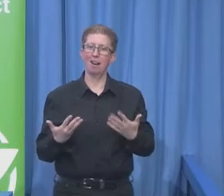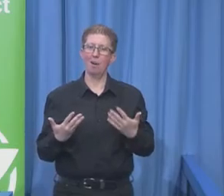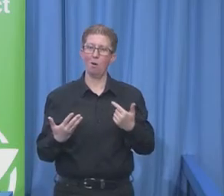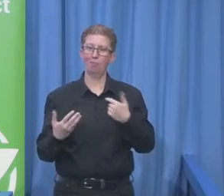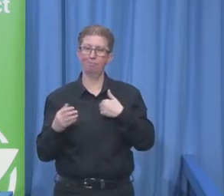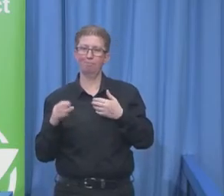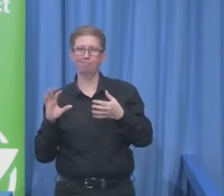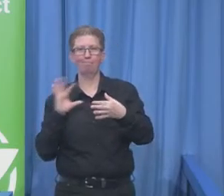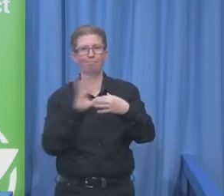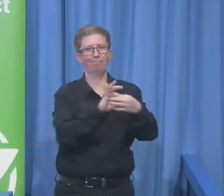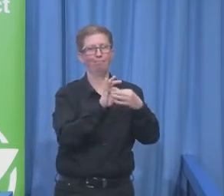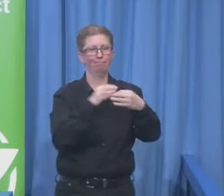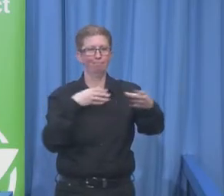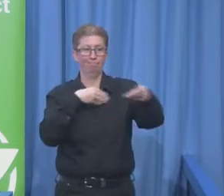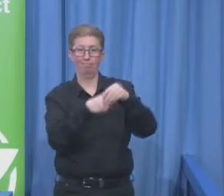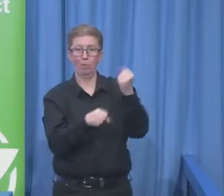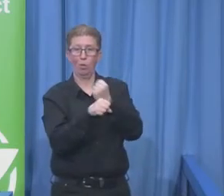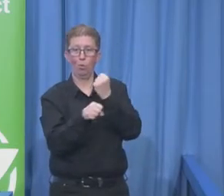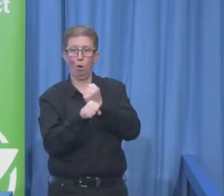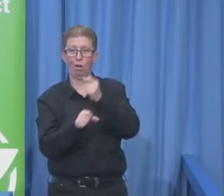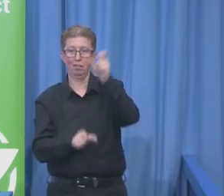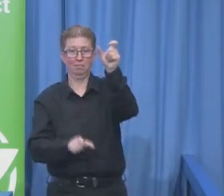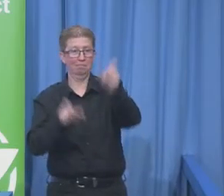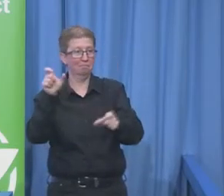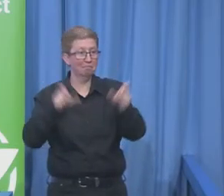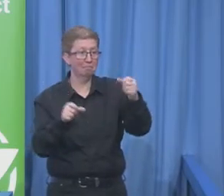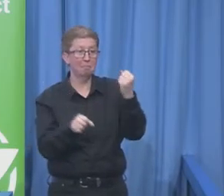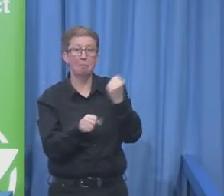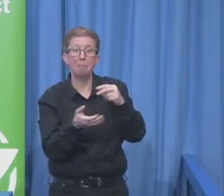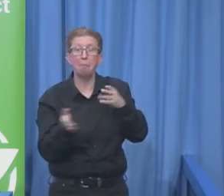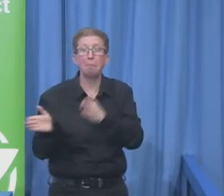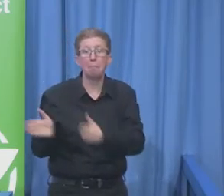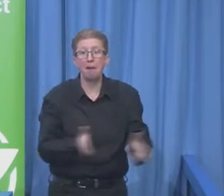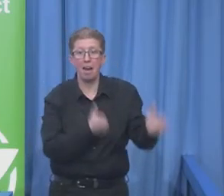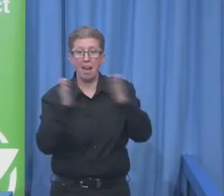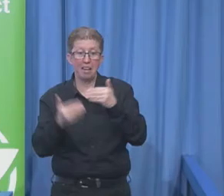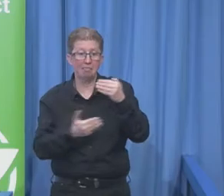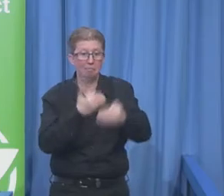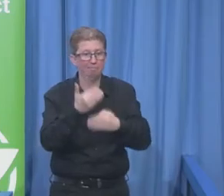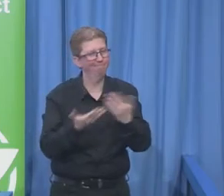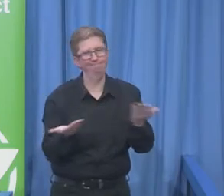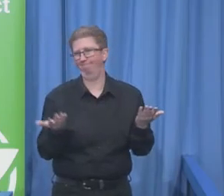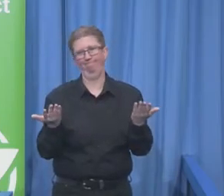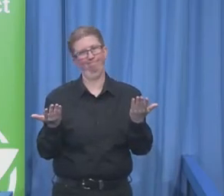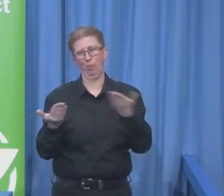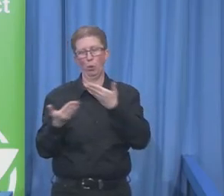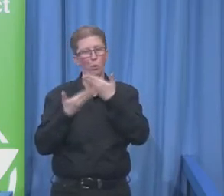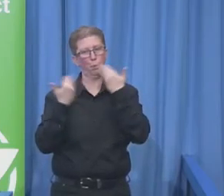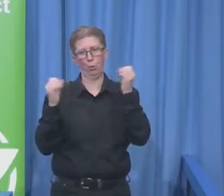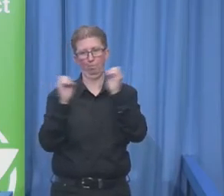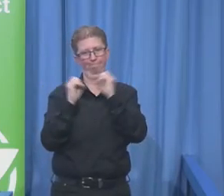to show my model of making the connection between TVET centers and the job market. Thank you.